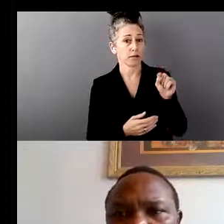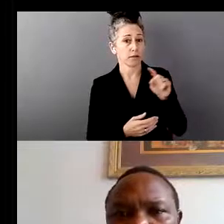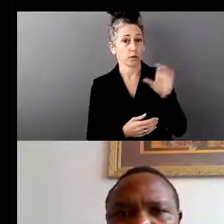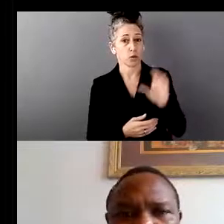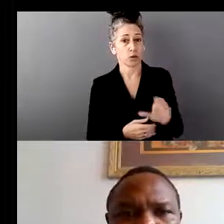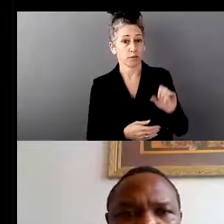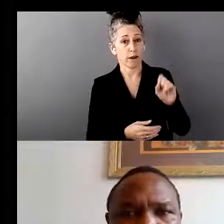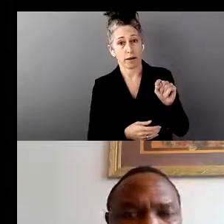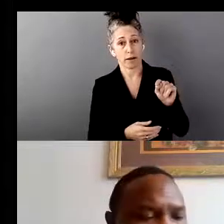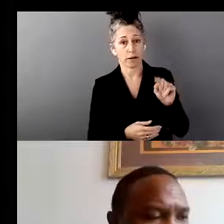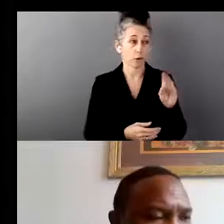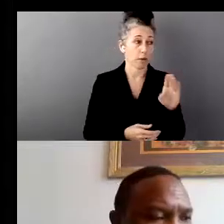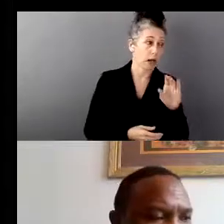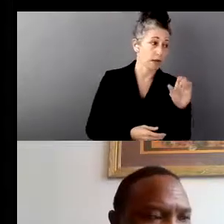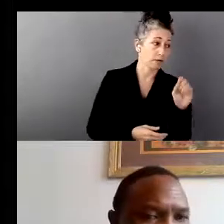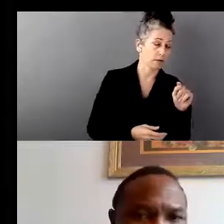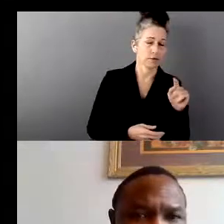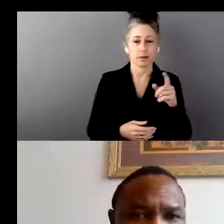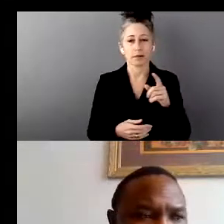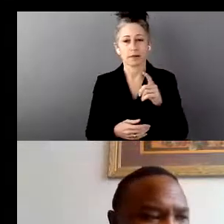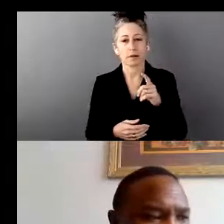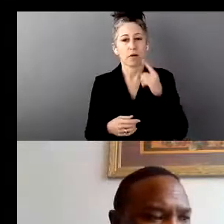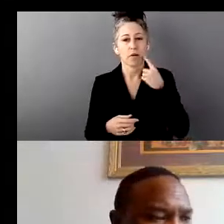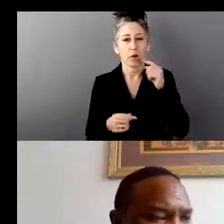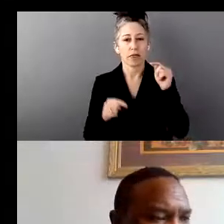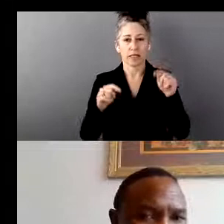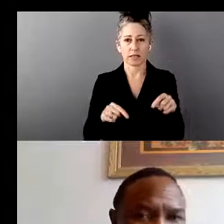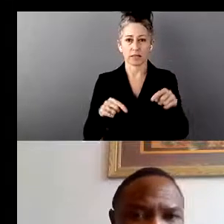webcast for this particular